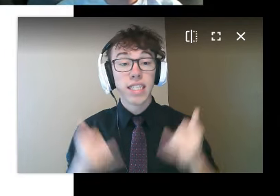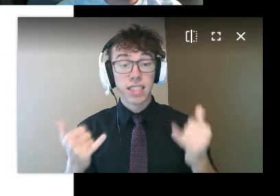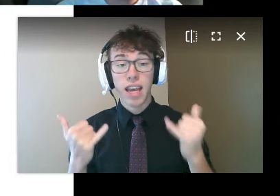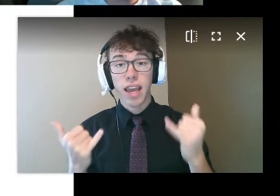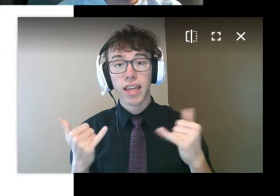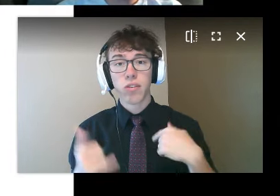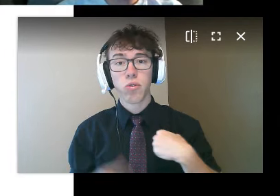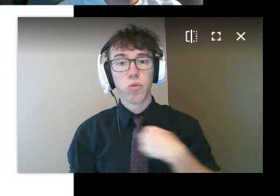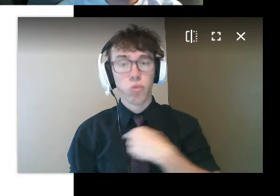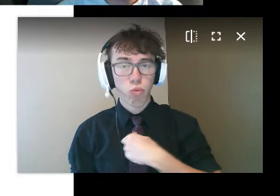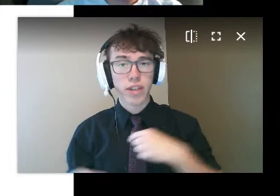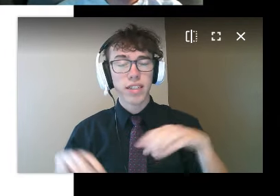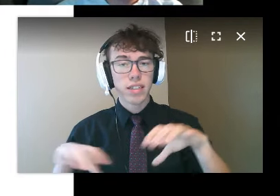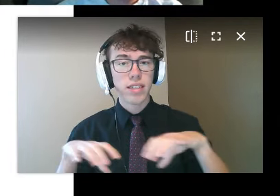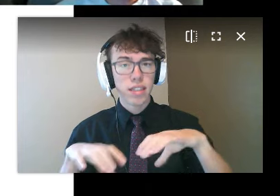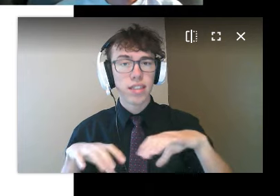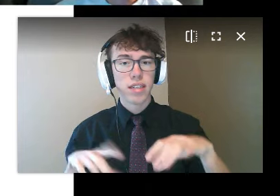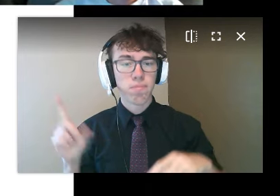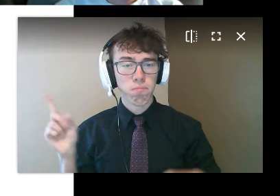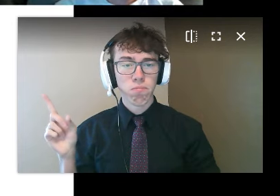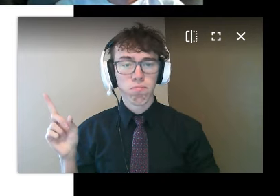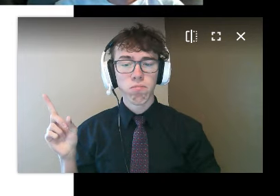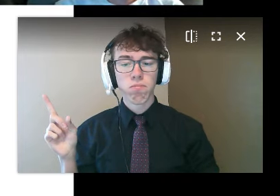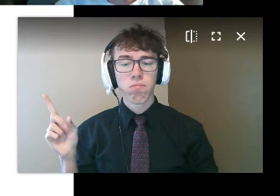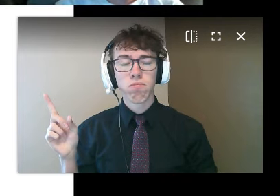sorry, I actually buried it.